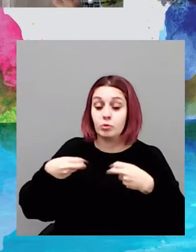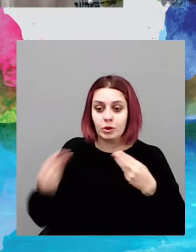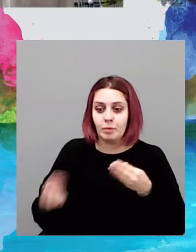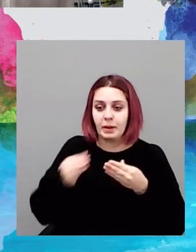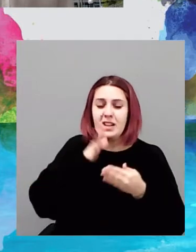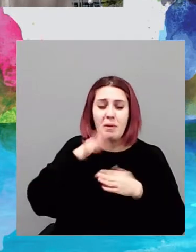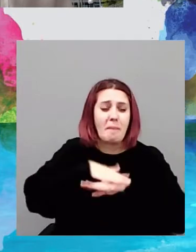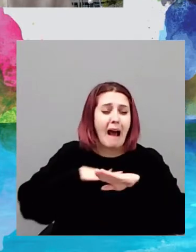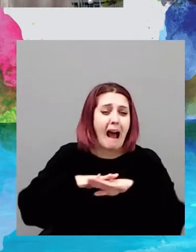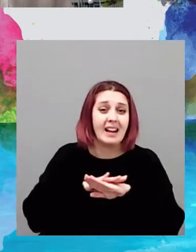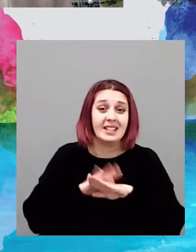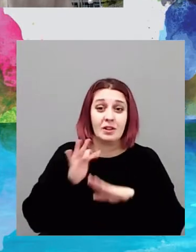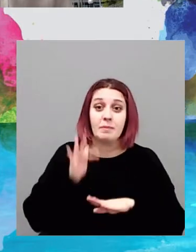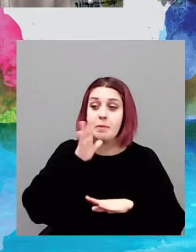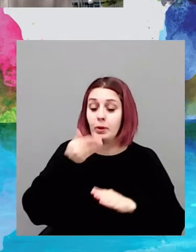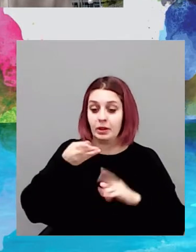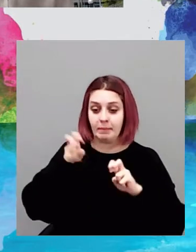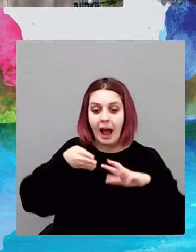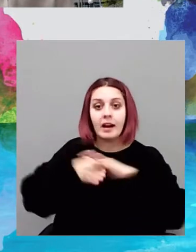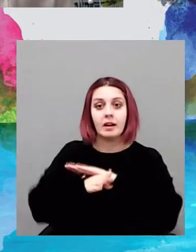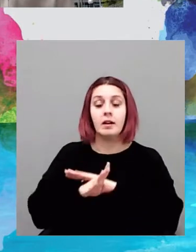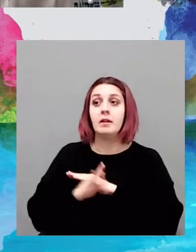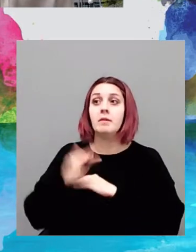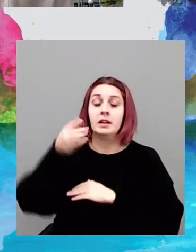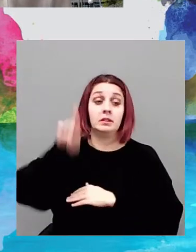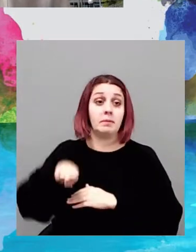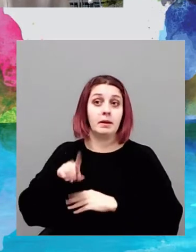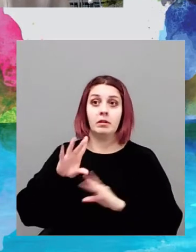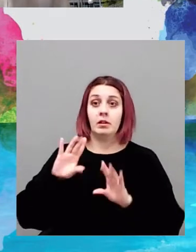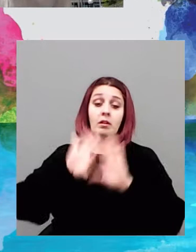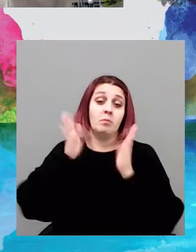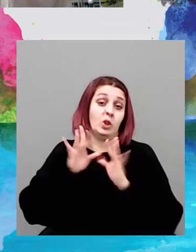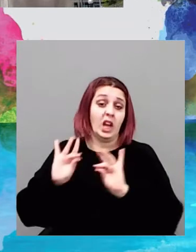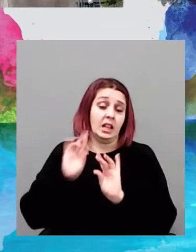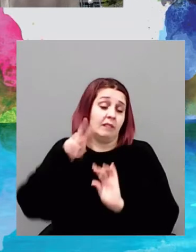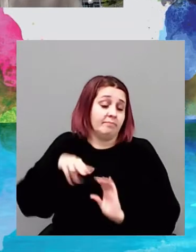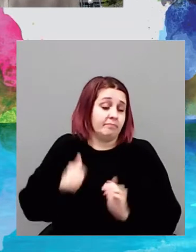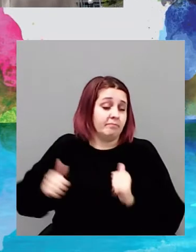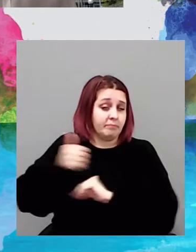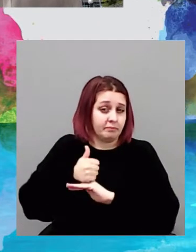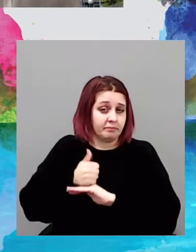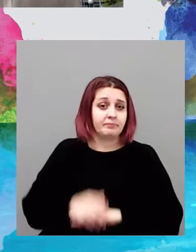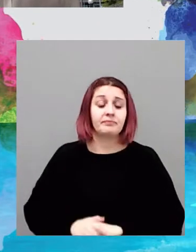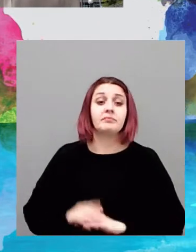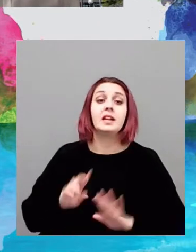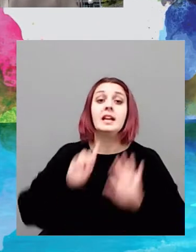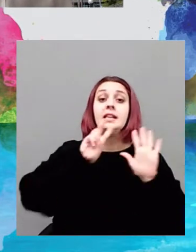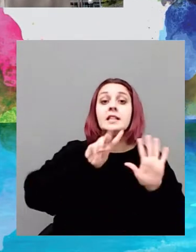are basic issues today to make things more accessible in our digital world.